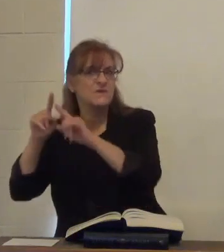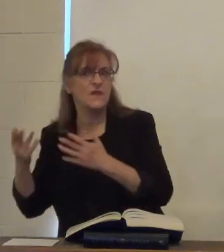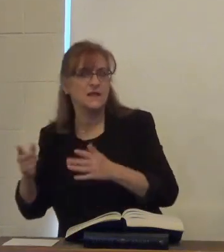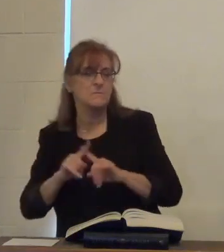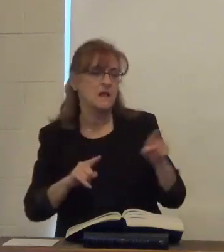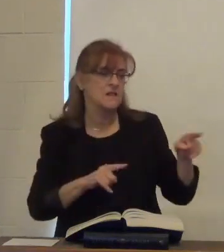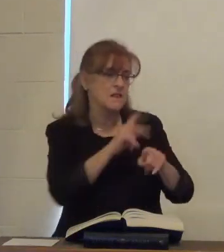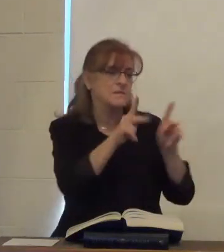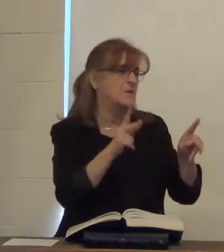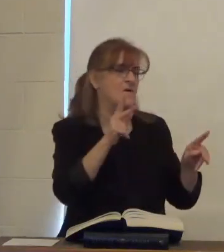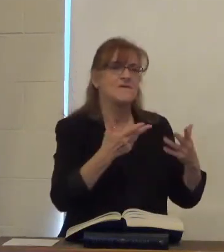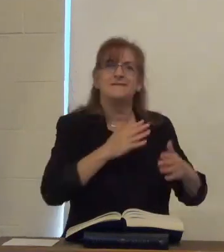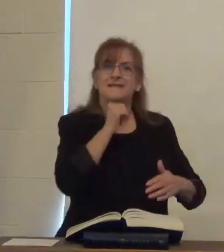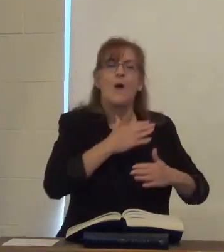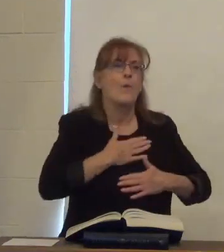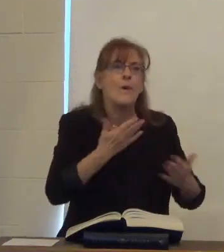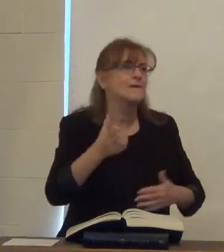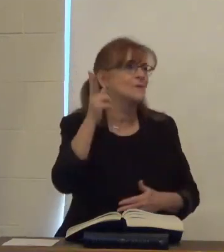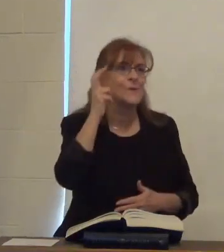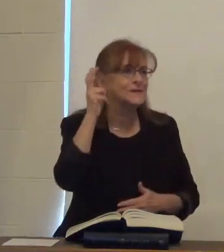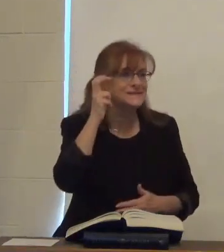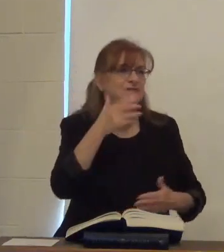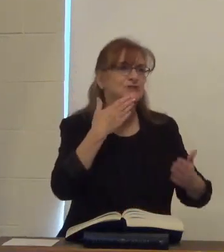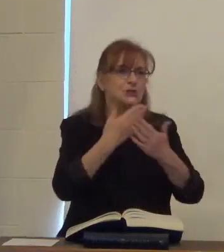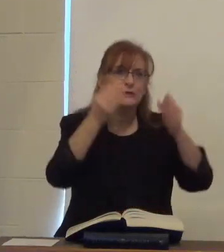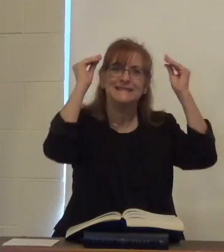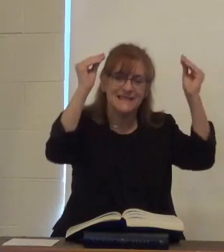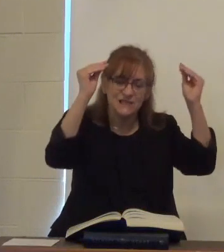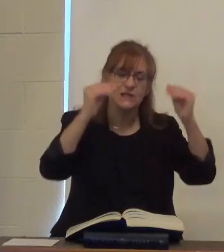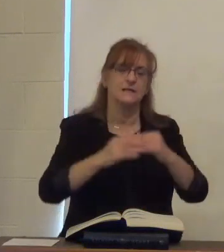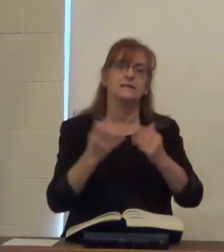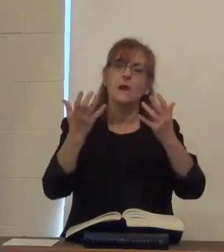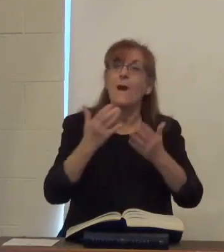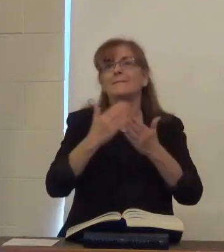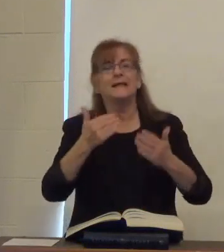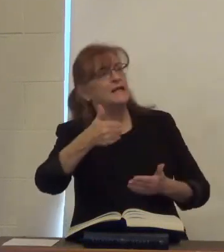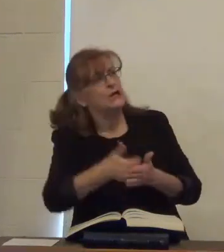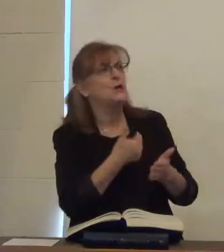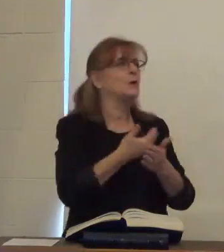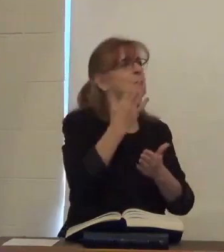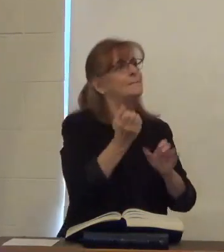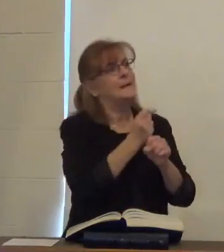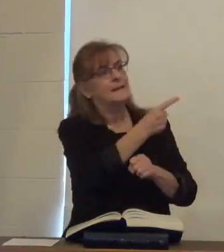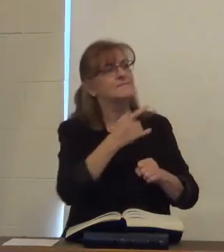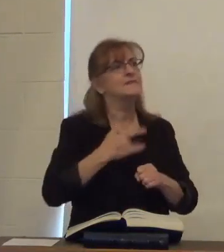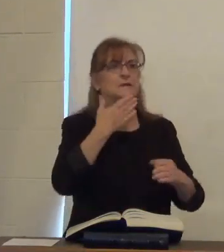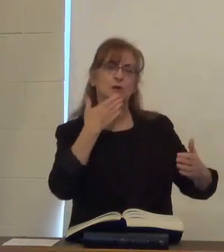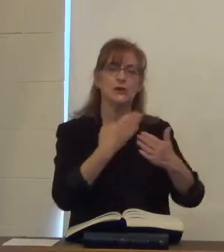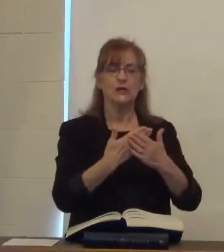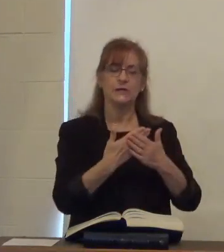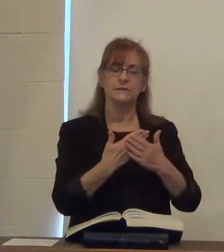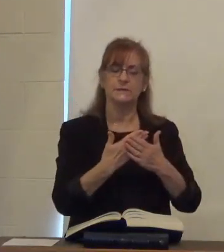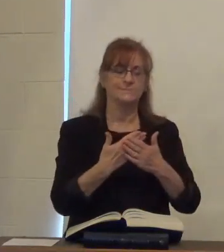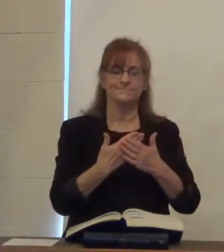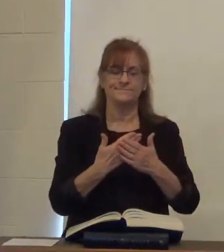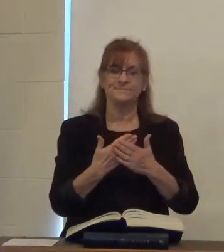not willing to listen, to endure sound doctrine. They want something new that will make them feel good.